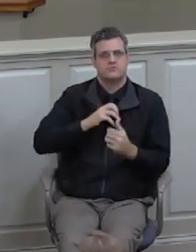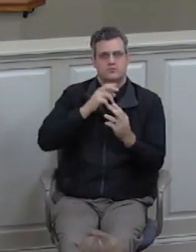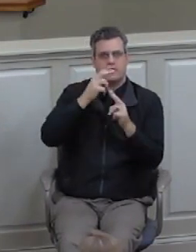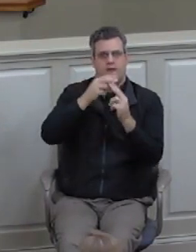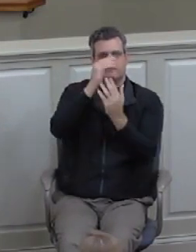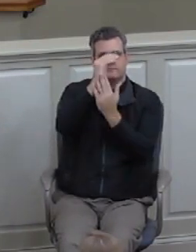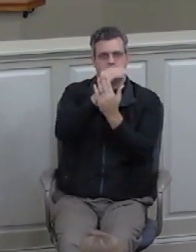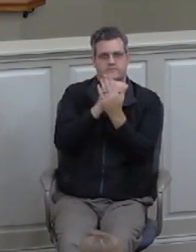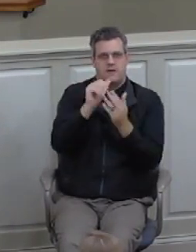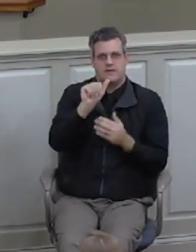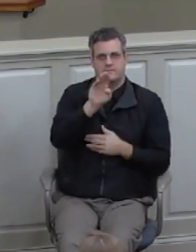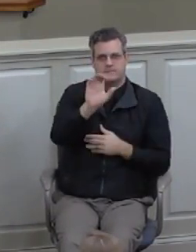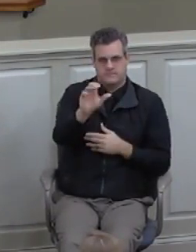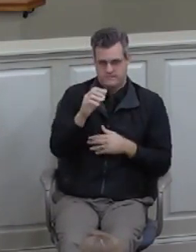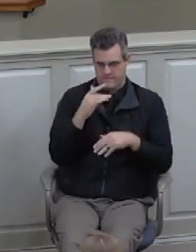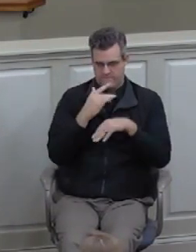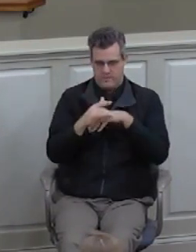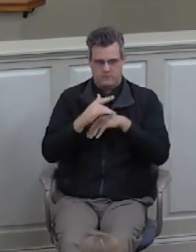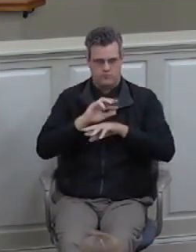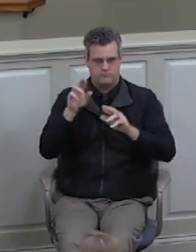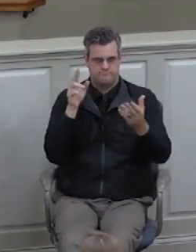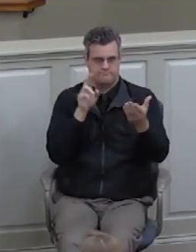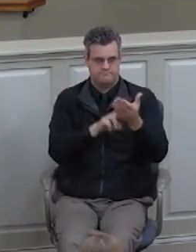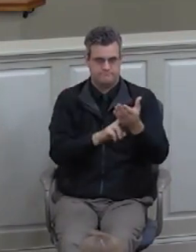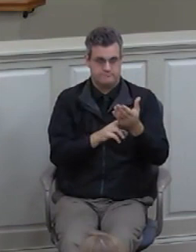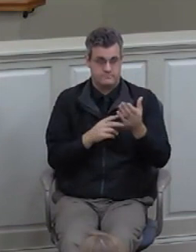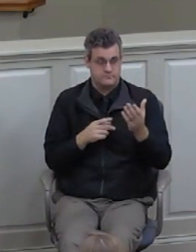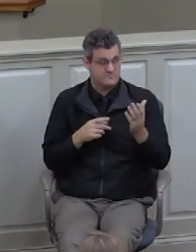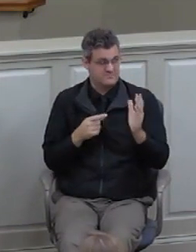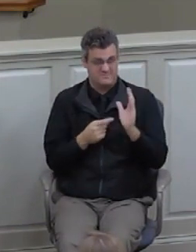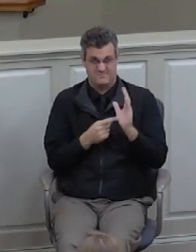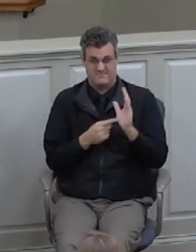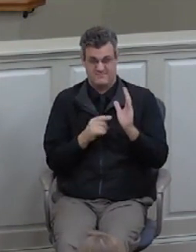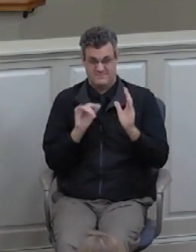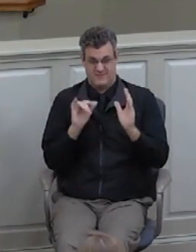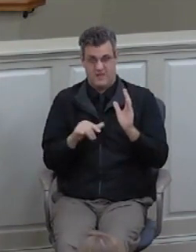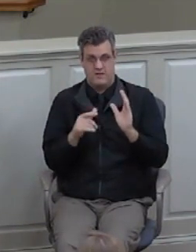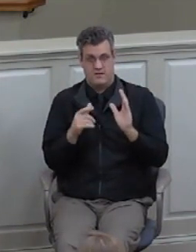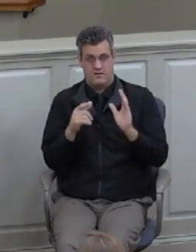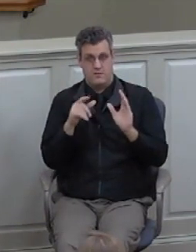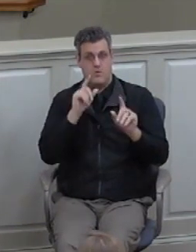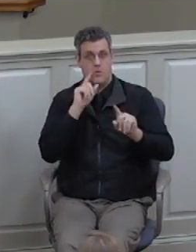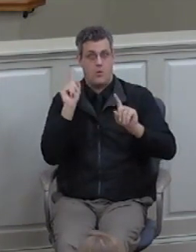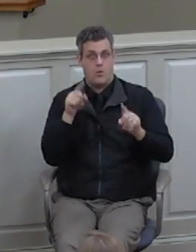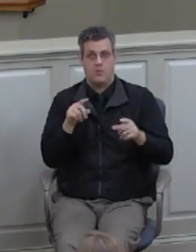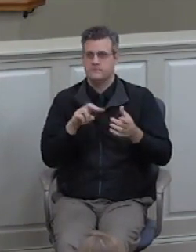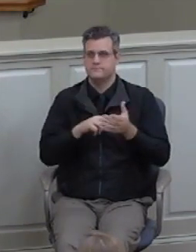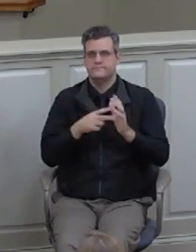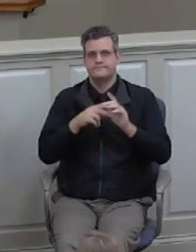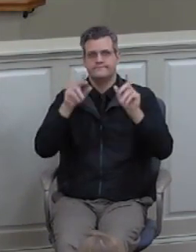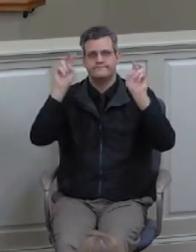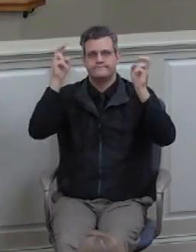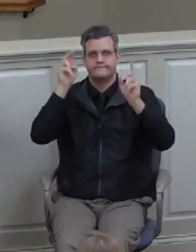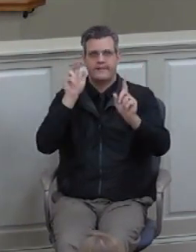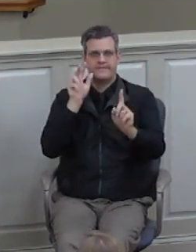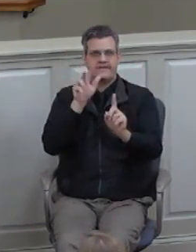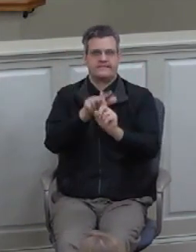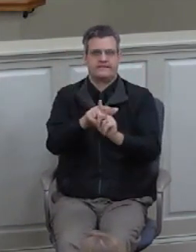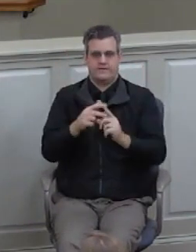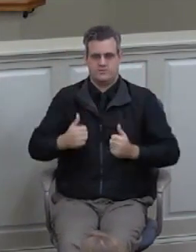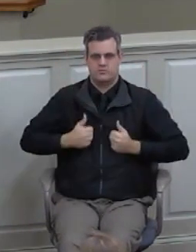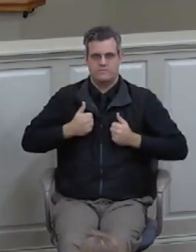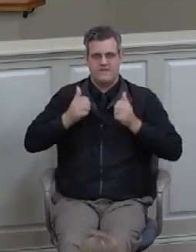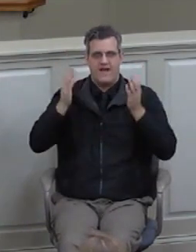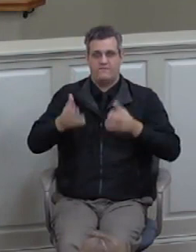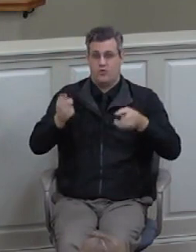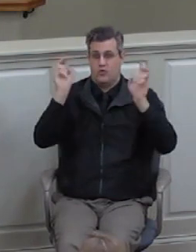they could be available for signature. And in essence, this is kind of a designated survivor type of documentation